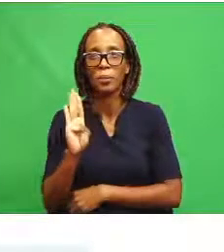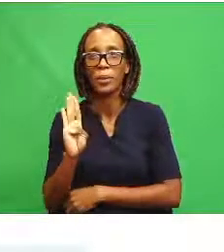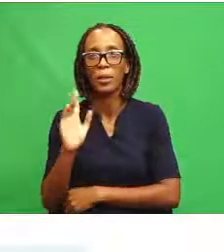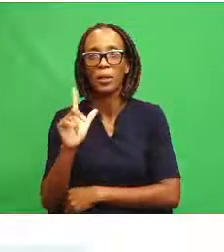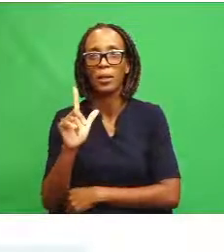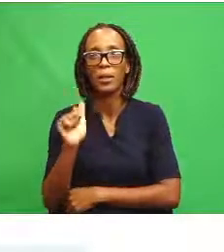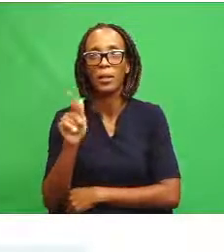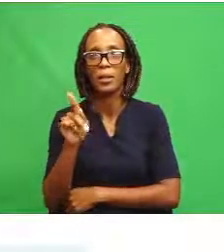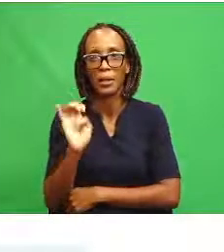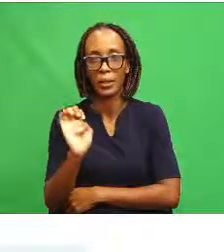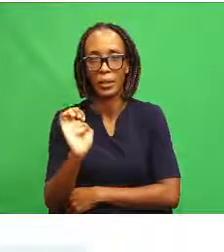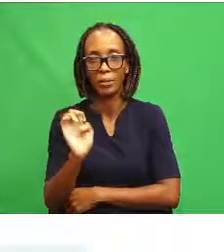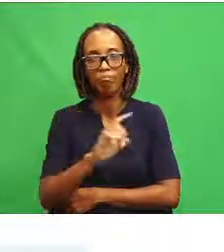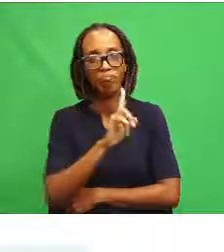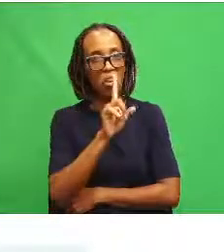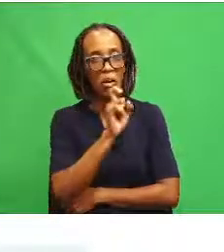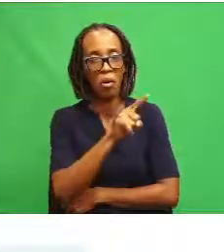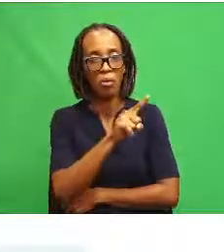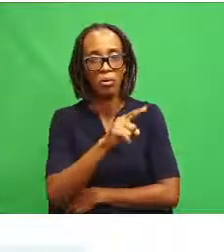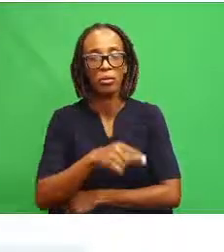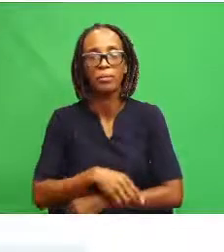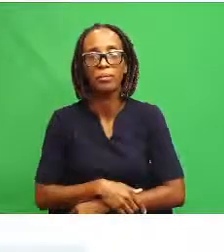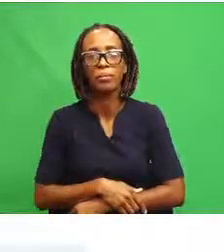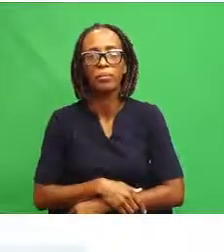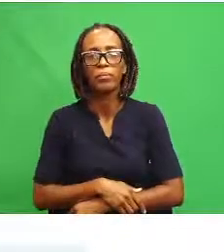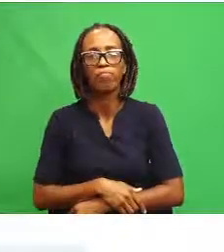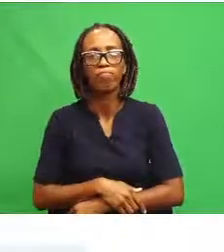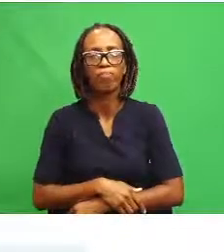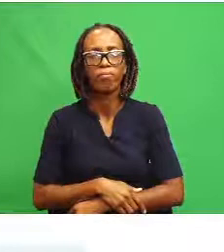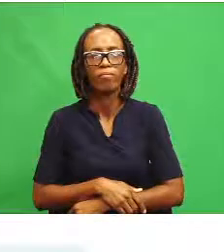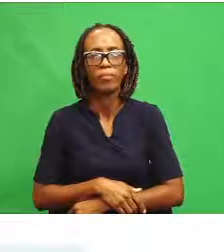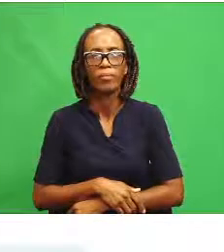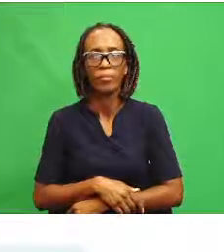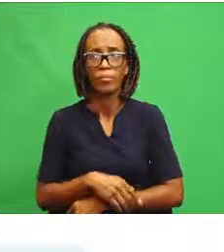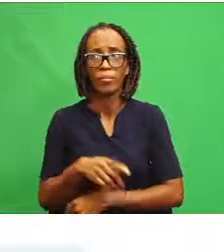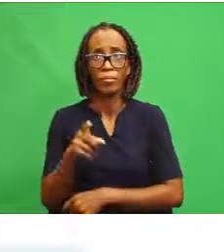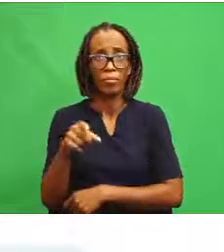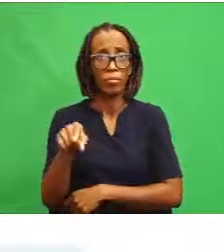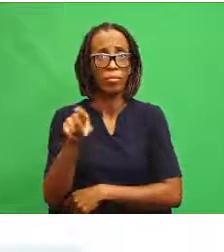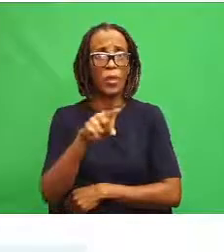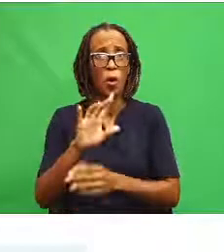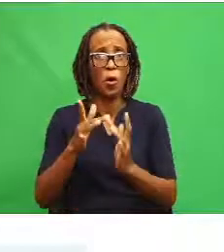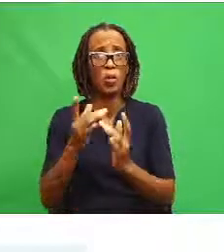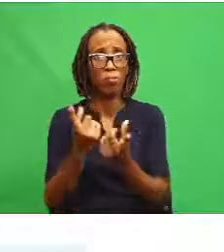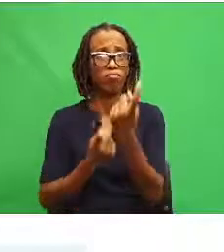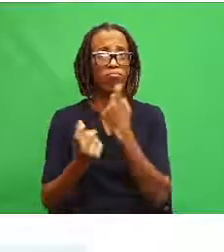podium as we field the questions from you.